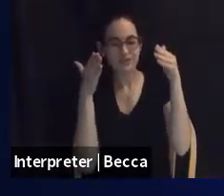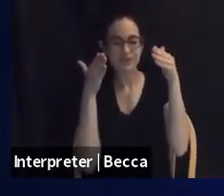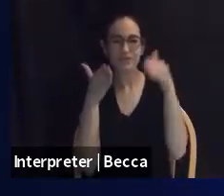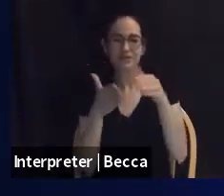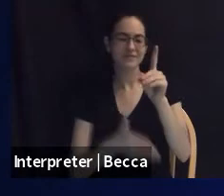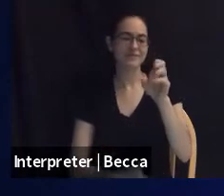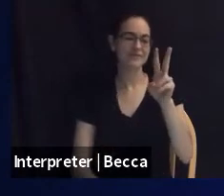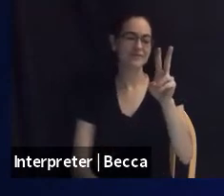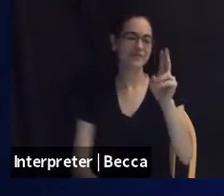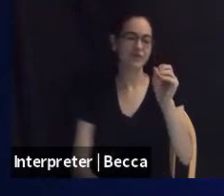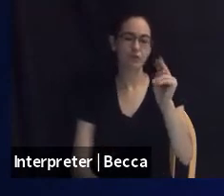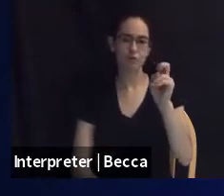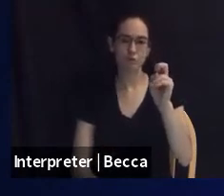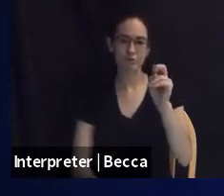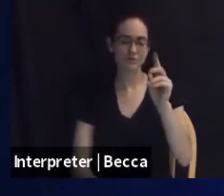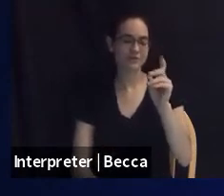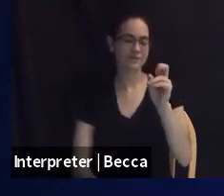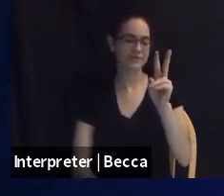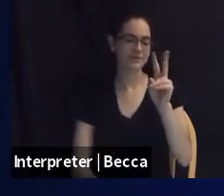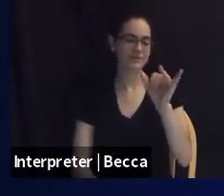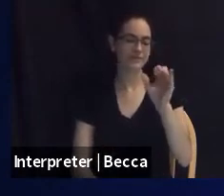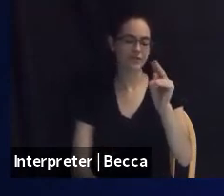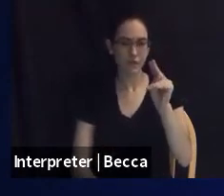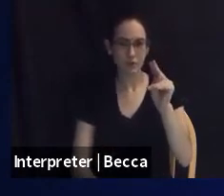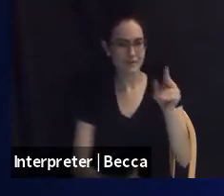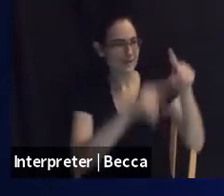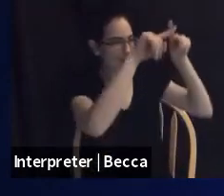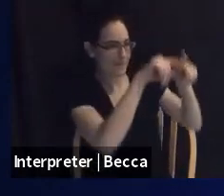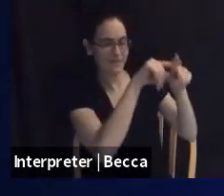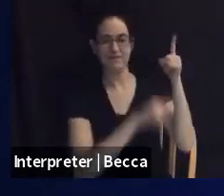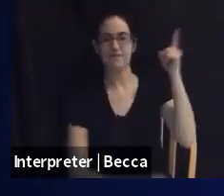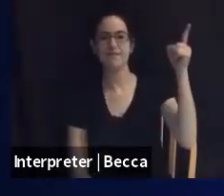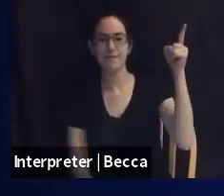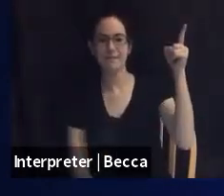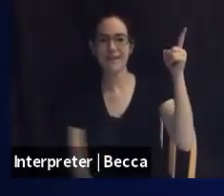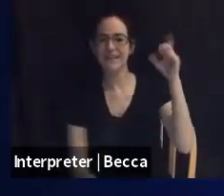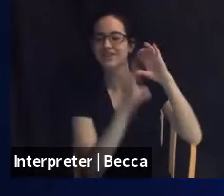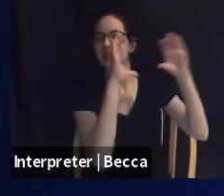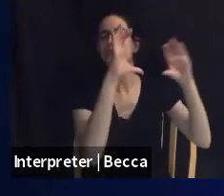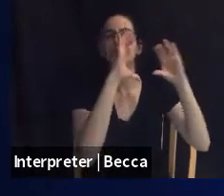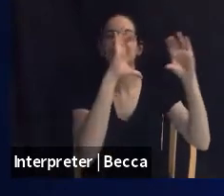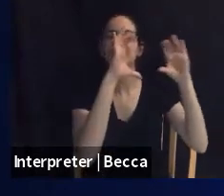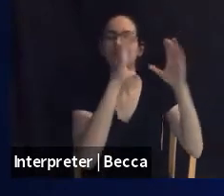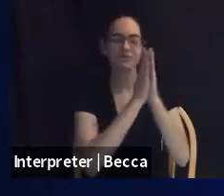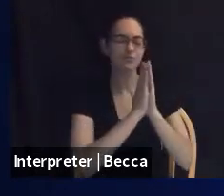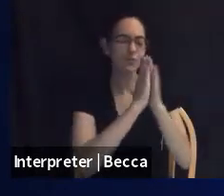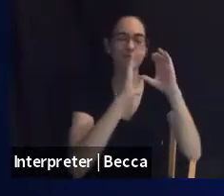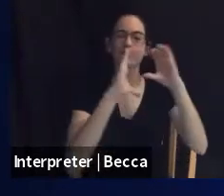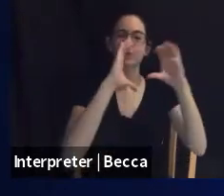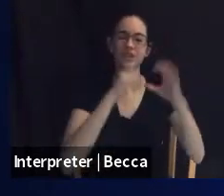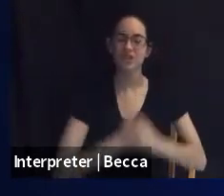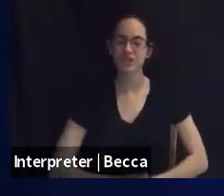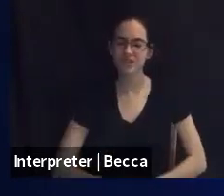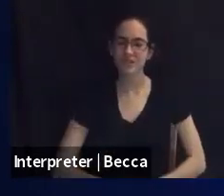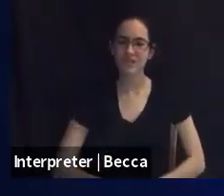as dependence on God. It's communication. And I wonder if more